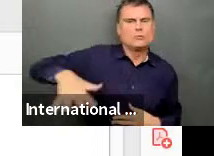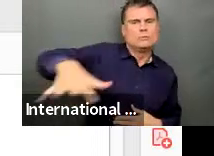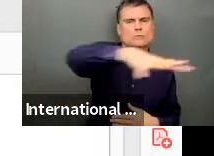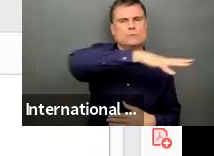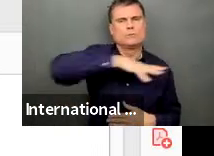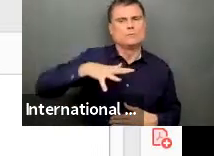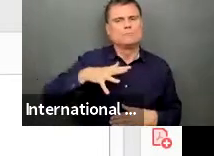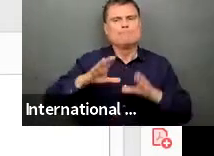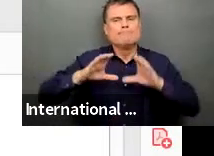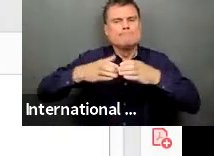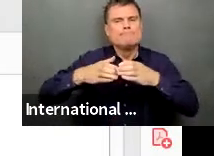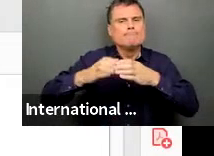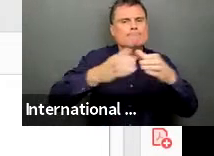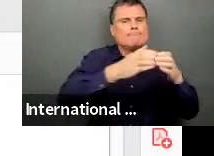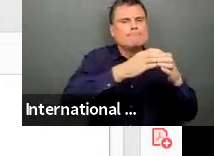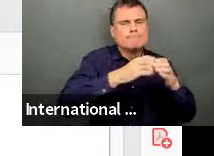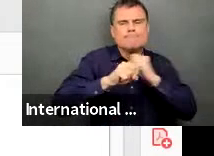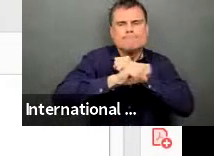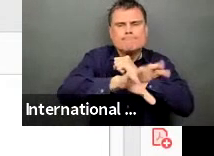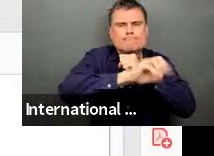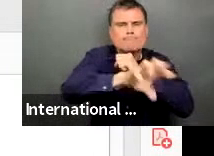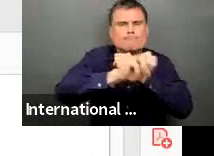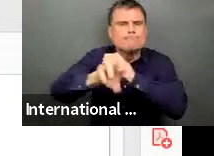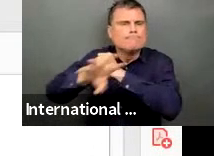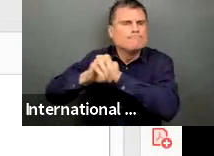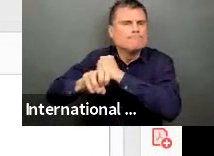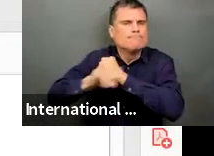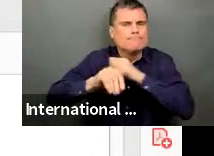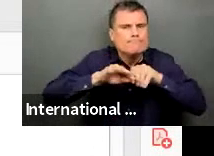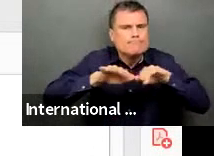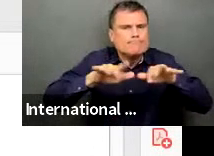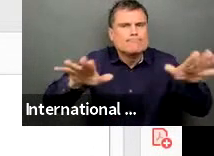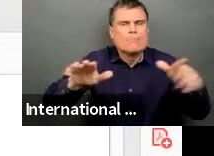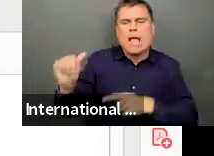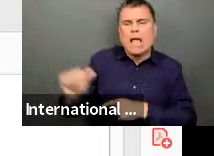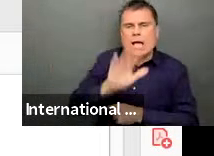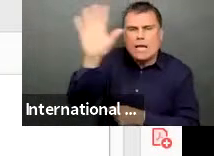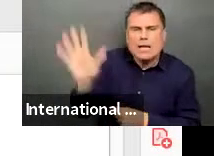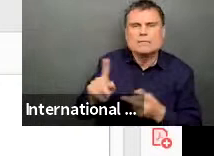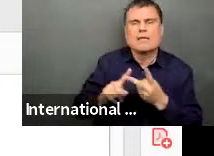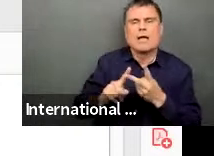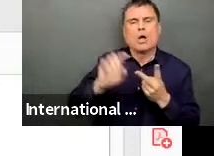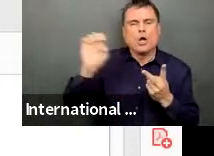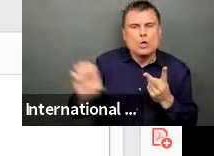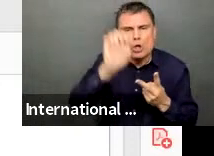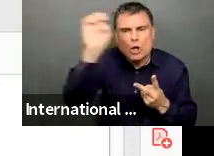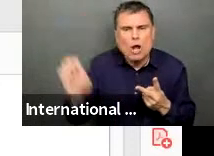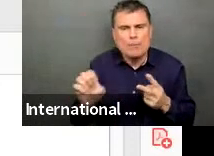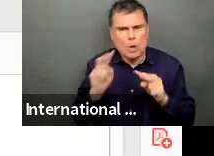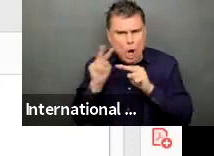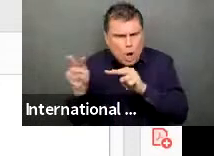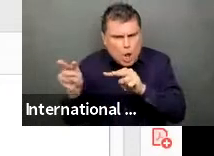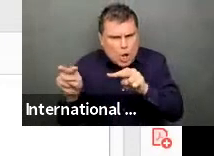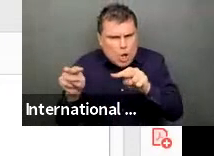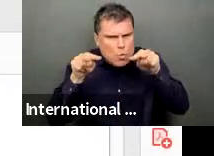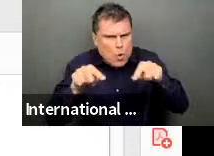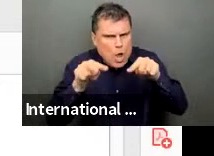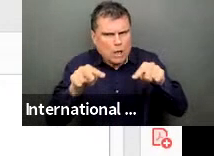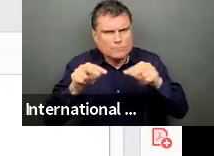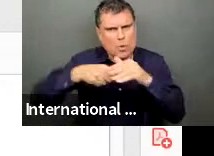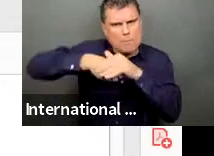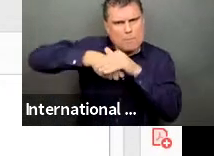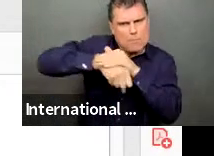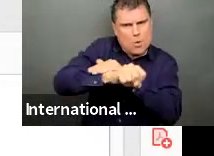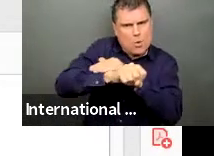sex selection in Asia and Europe for monitoring trends and assessing the social and demographic impact of sex